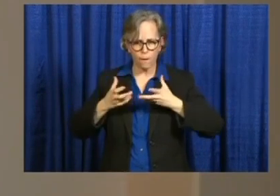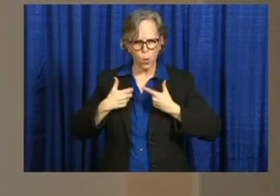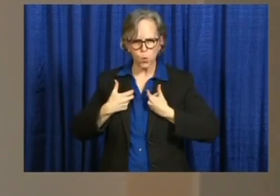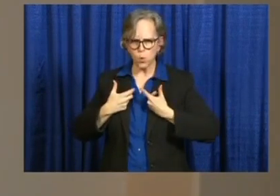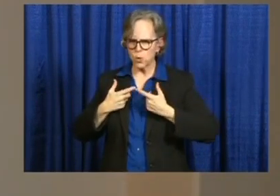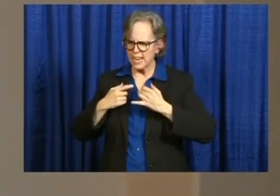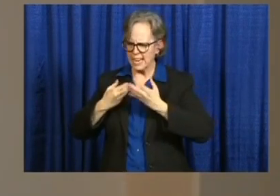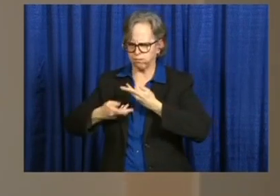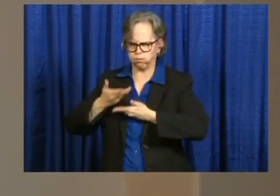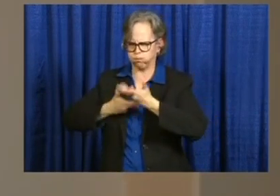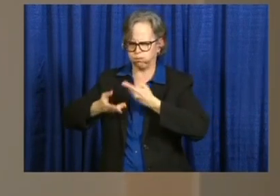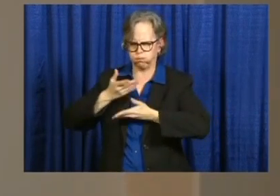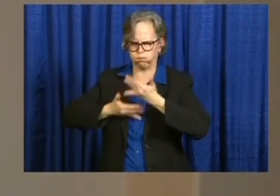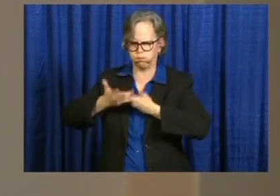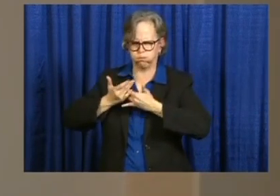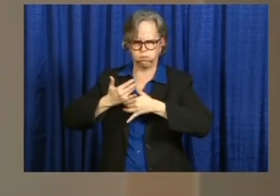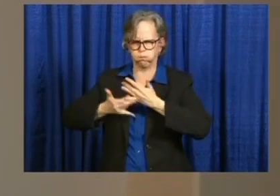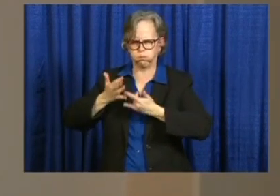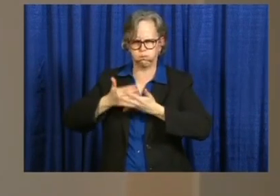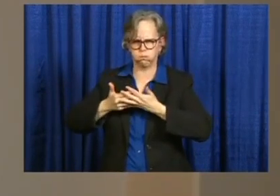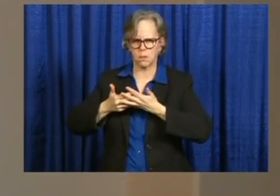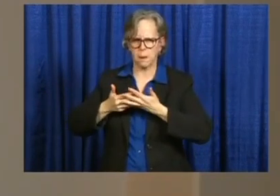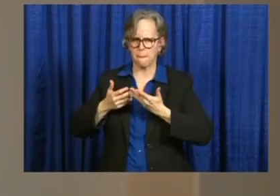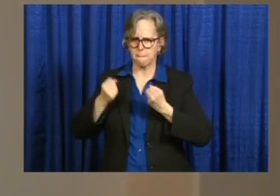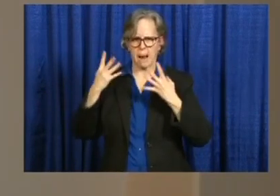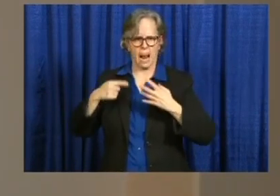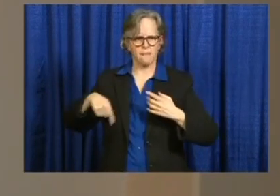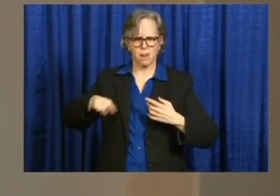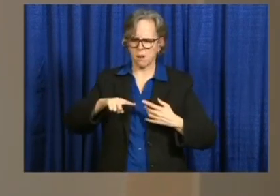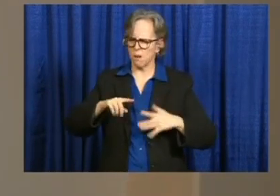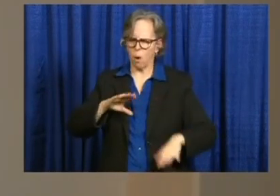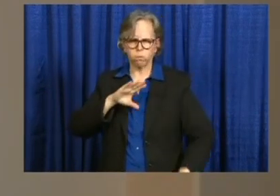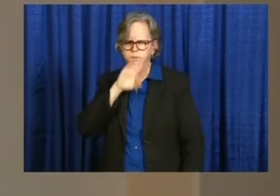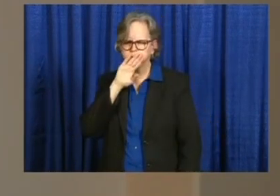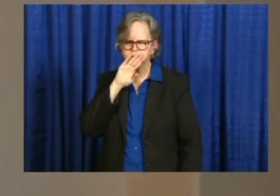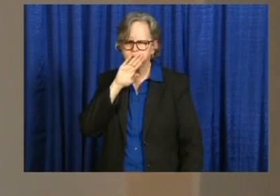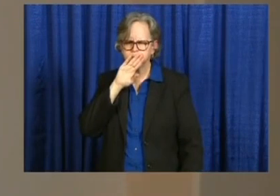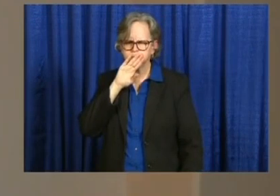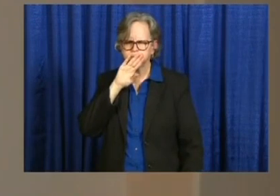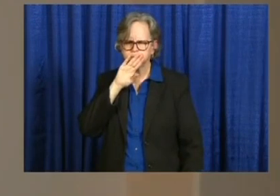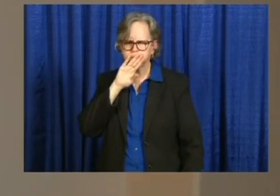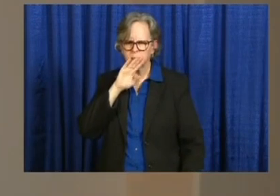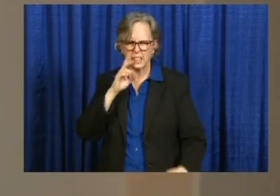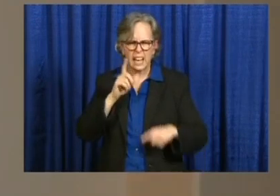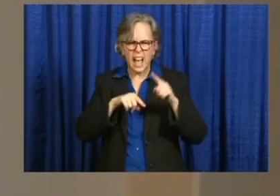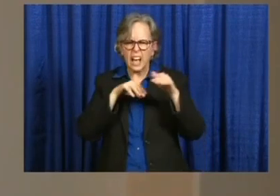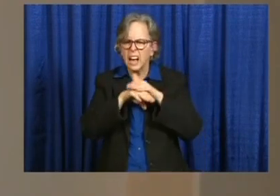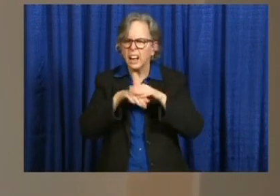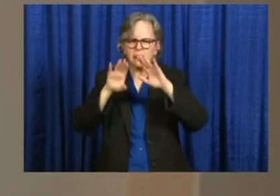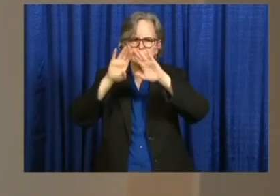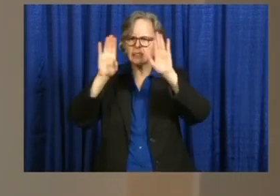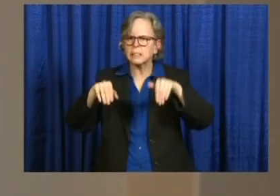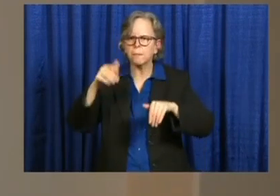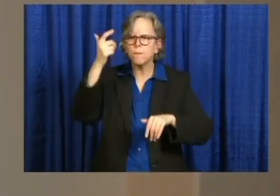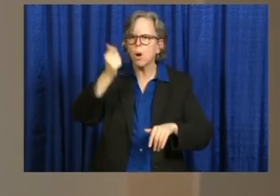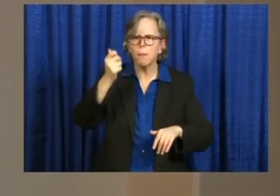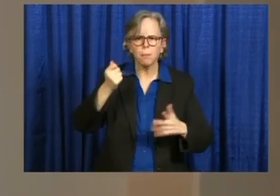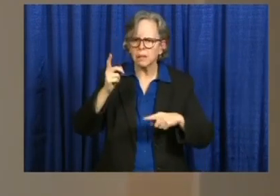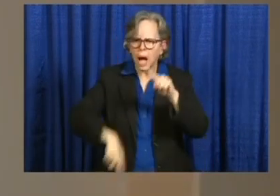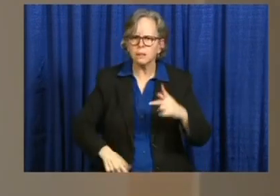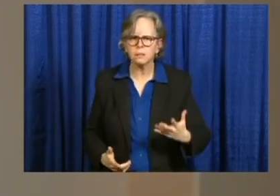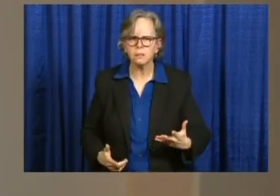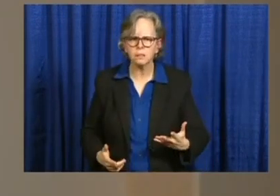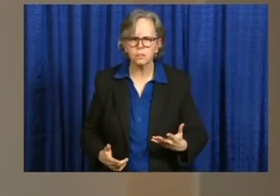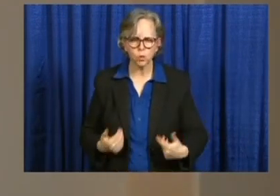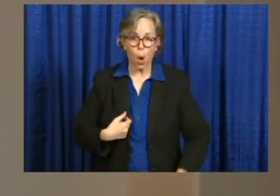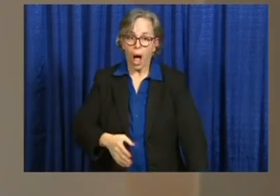us that some of them, many of them, have frustration getting through on the system. And I wanted to convey